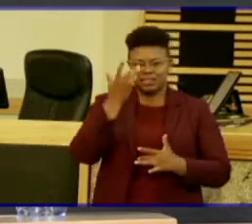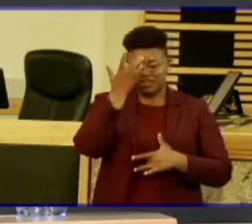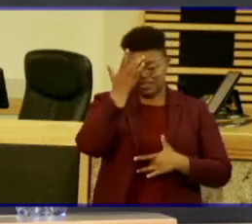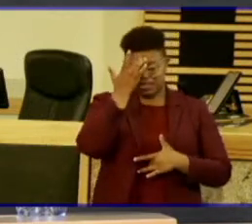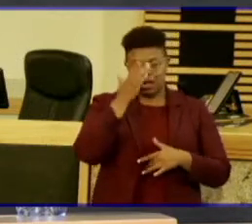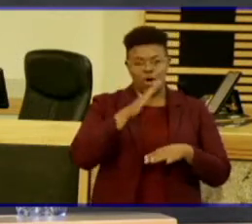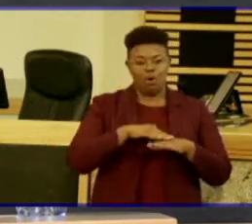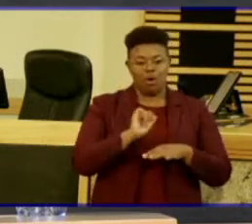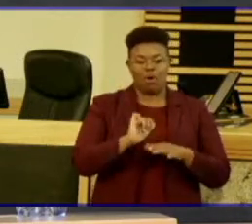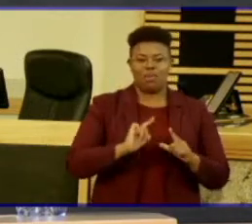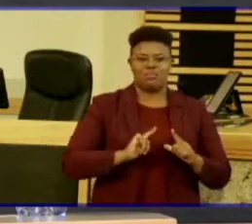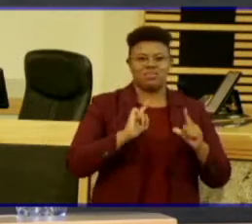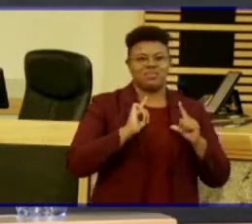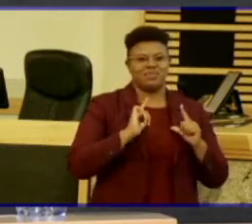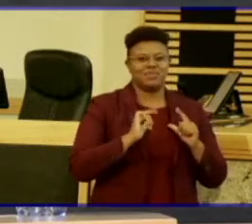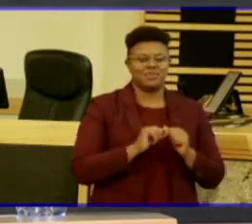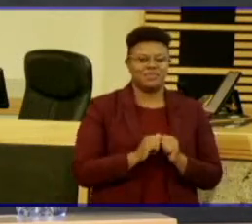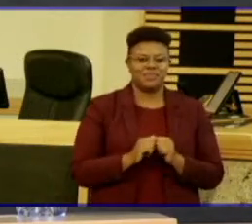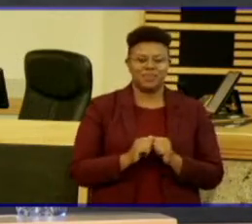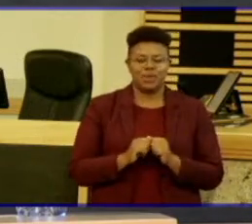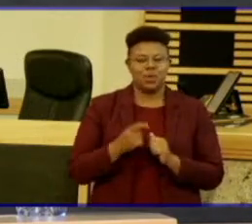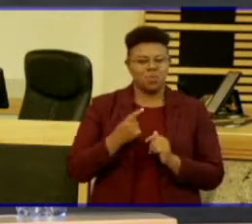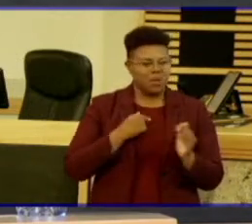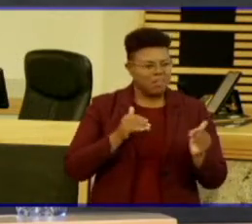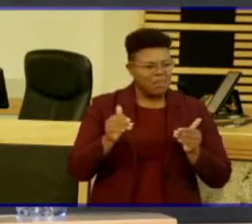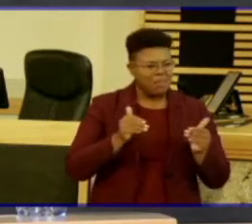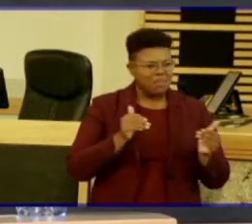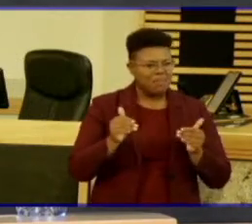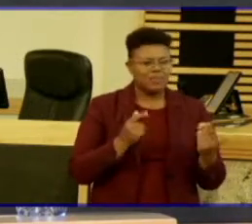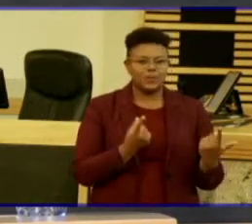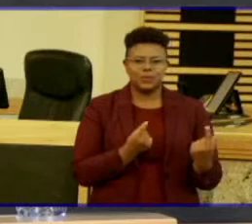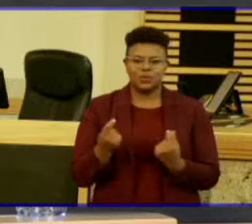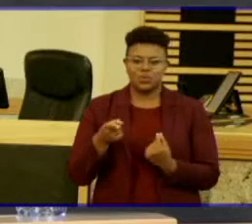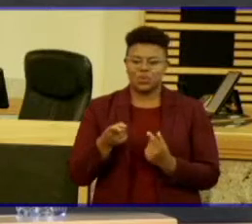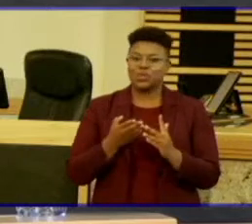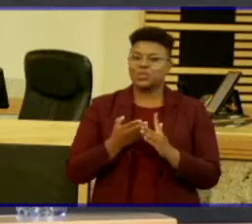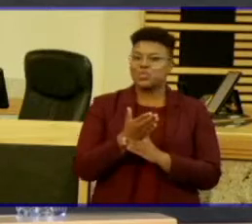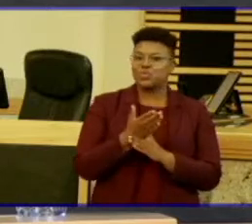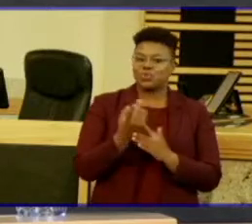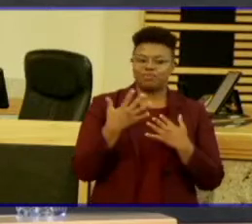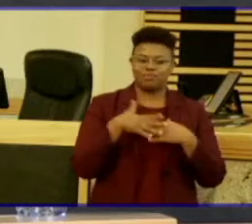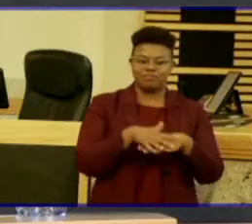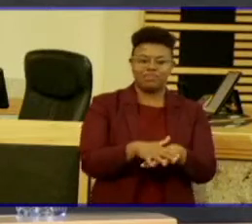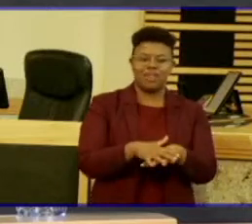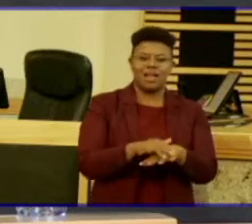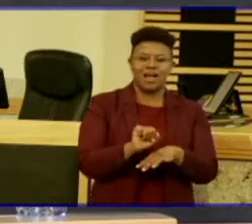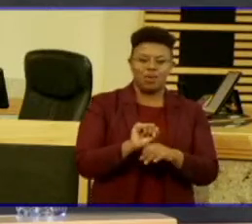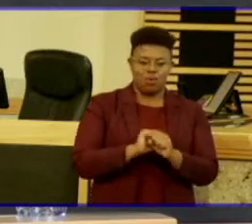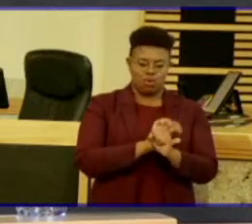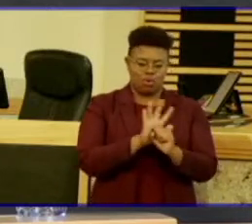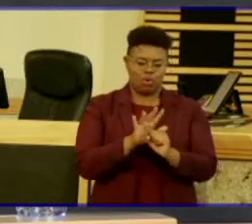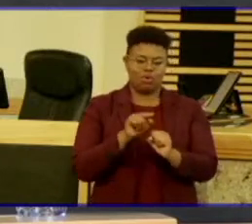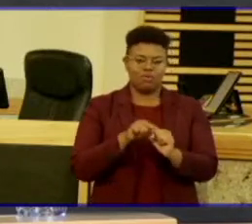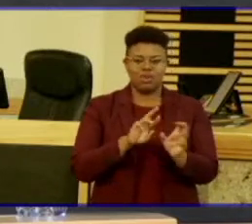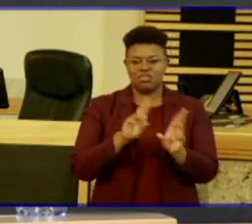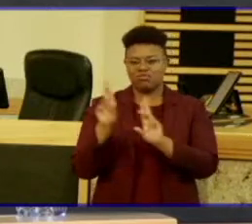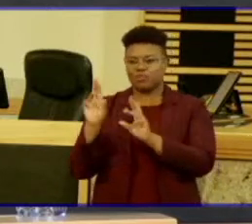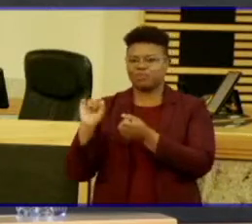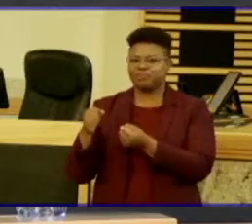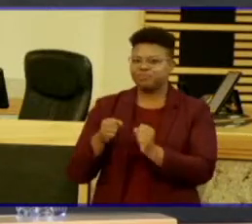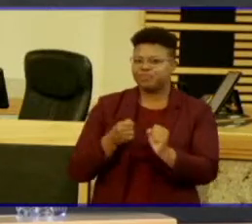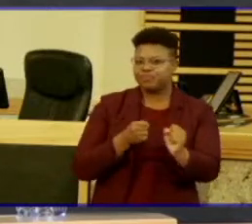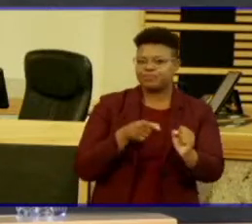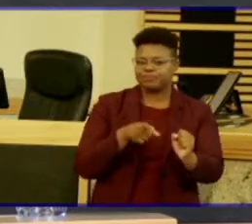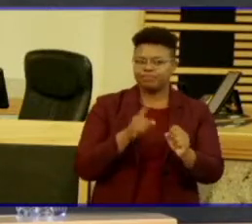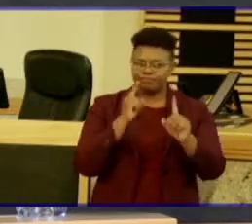on our lives and livelihoods. We managed to do this through the implementation of our COVID-19 response strategy, which